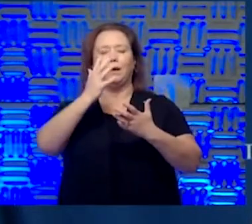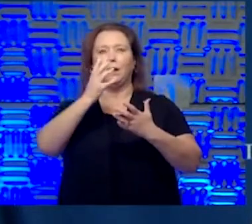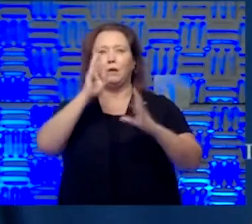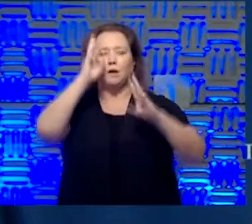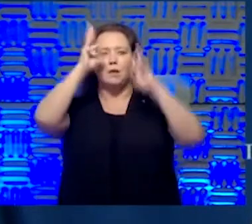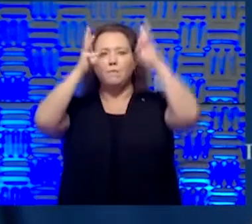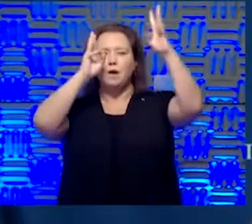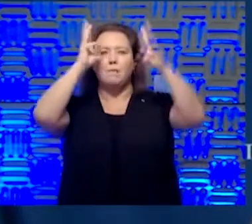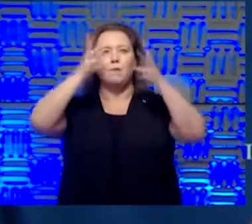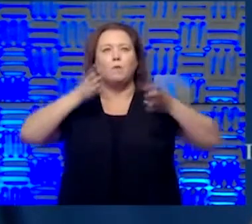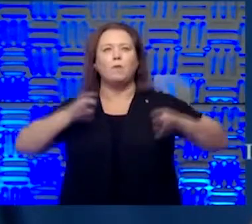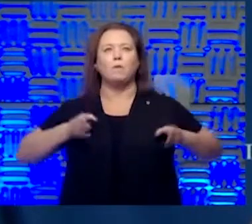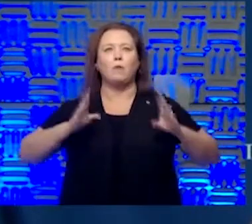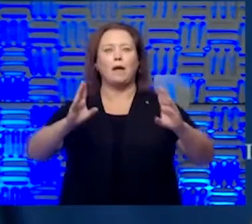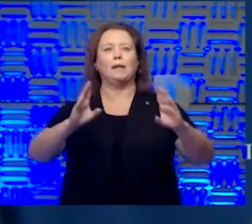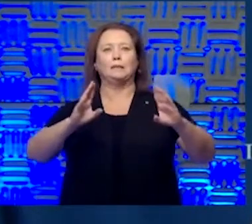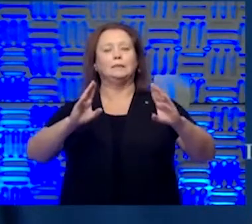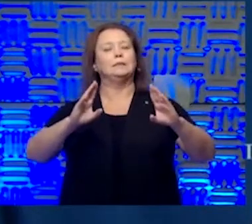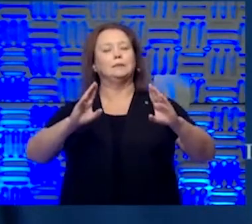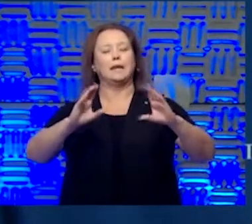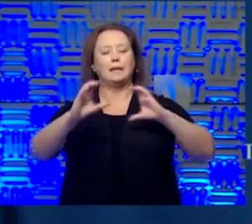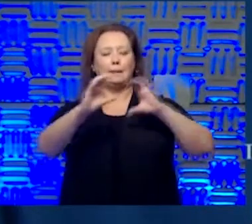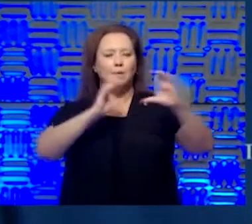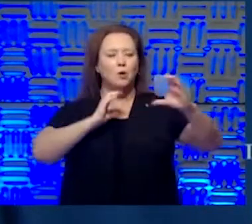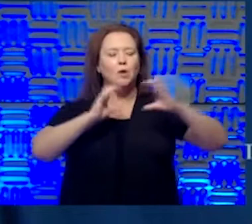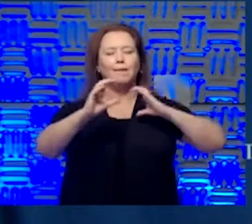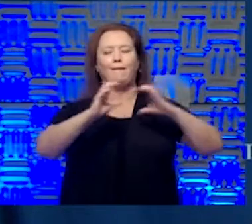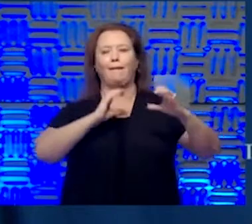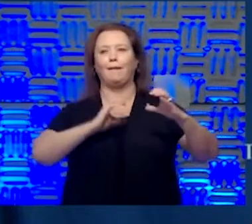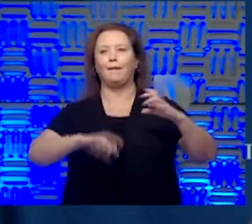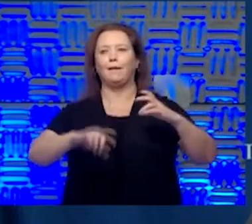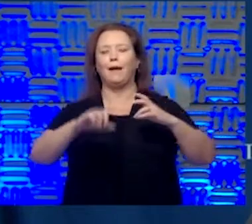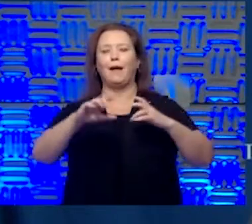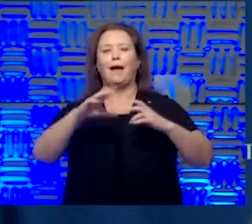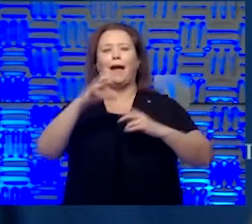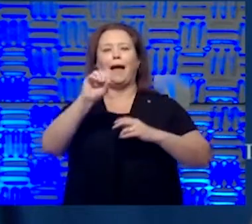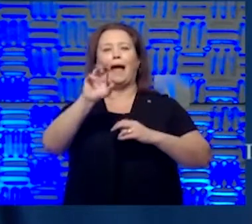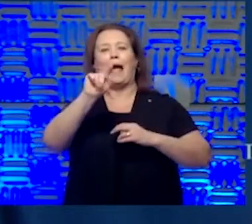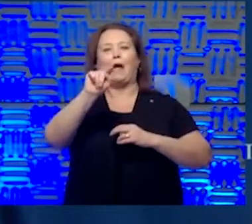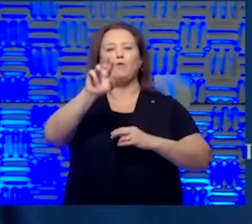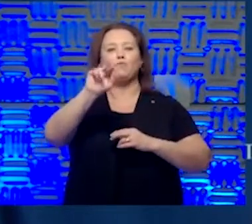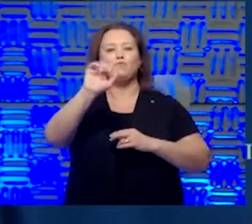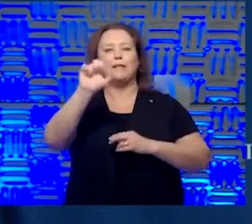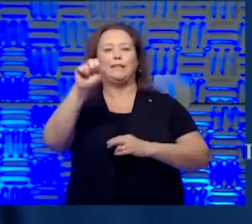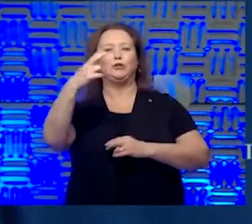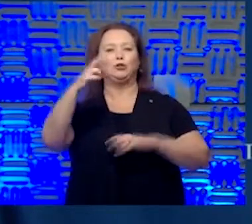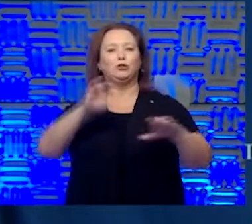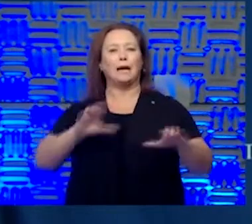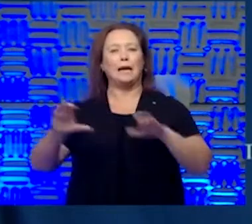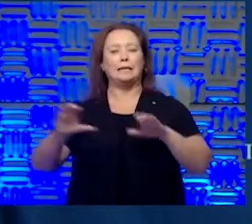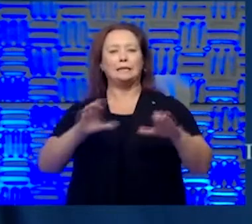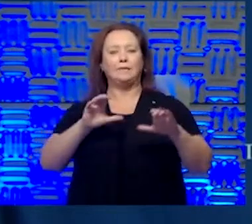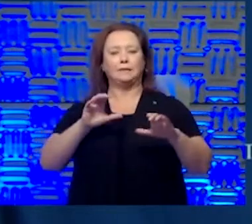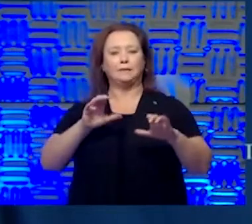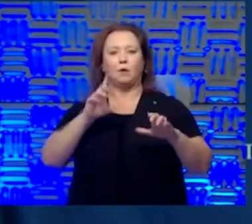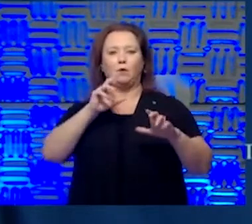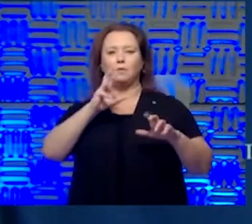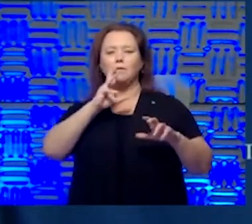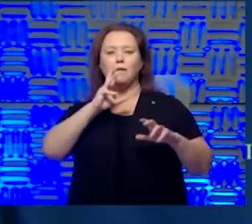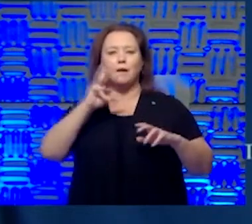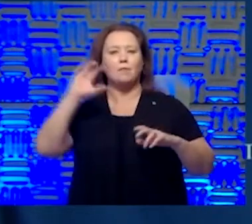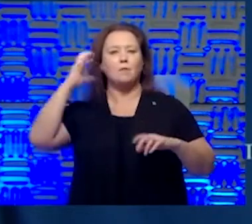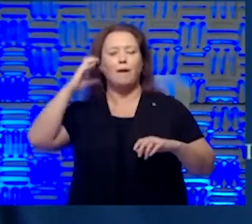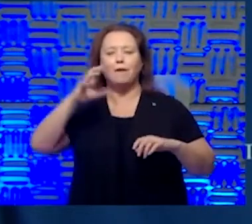and well-constructed communications and outreach activities. So, hitting the airwaves. I was